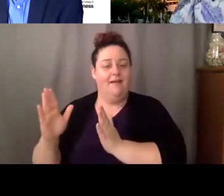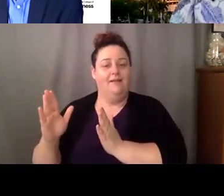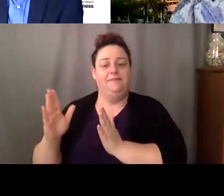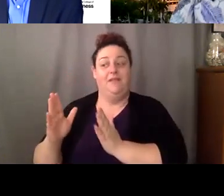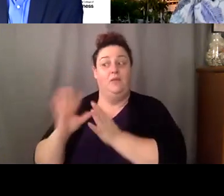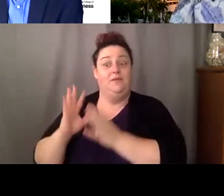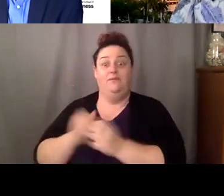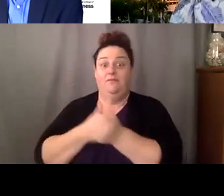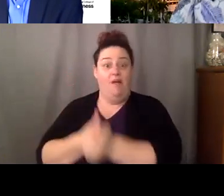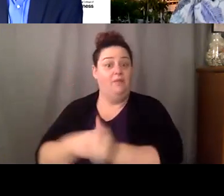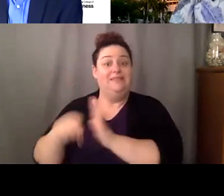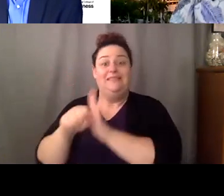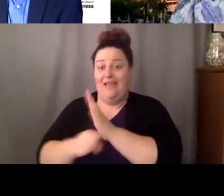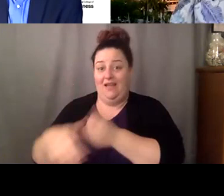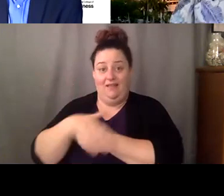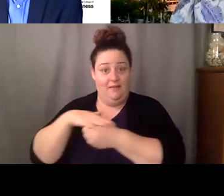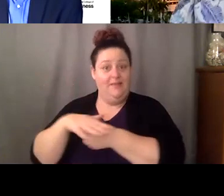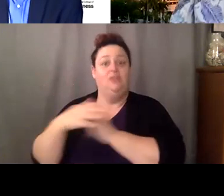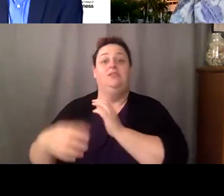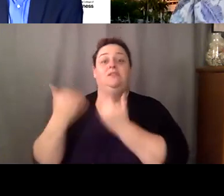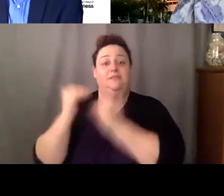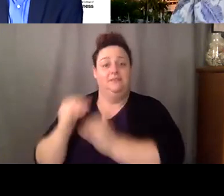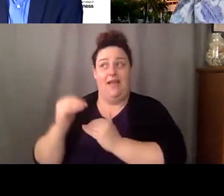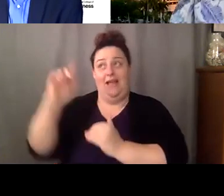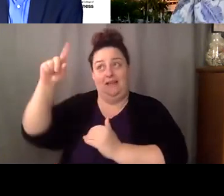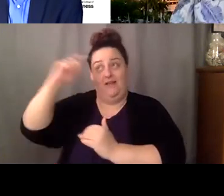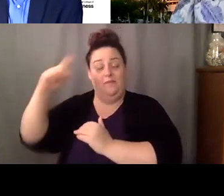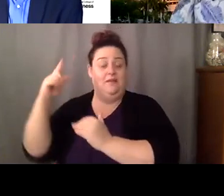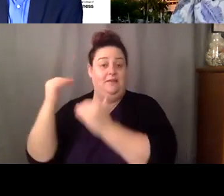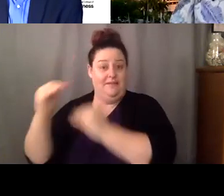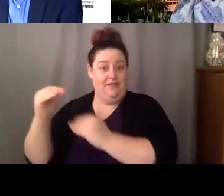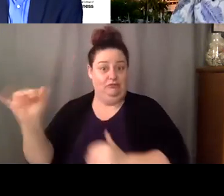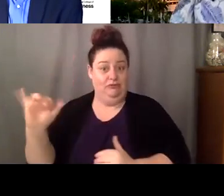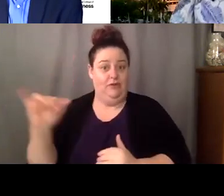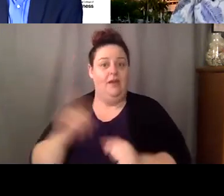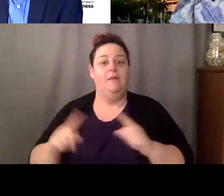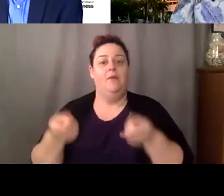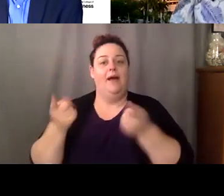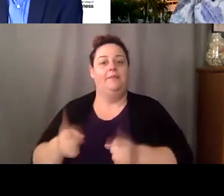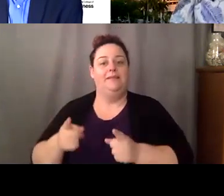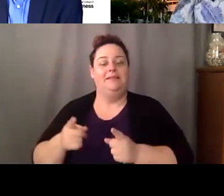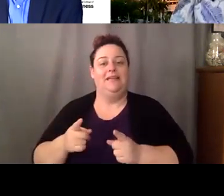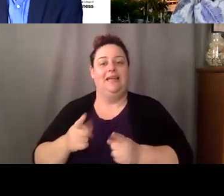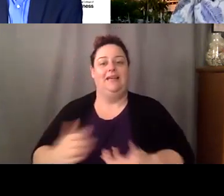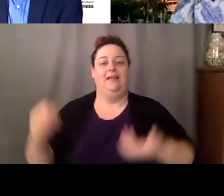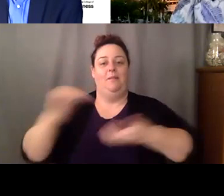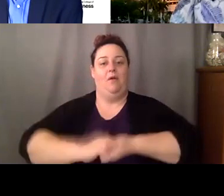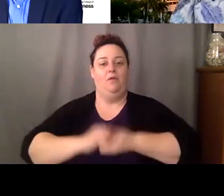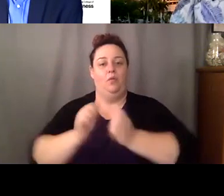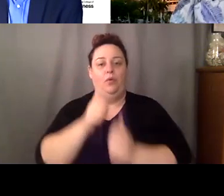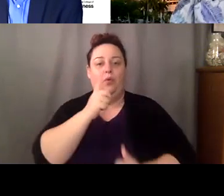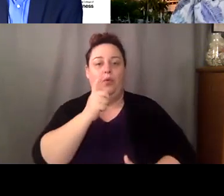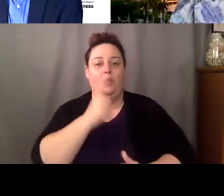local regulations and restrictions. But what it did was it partnered with Impact Health